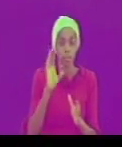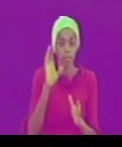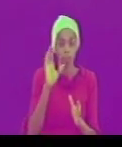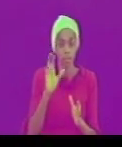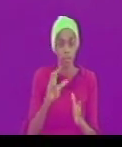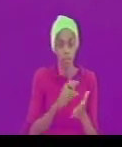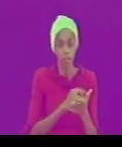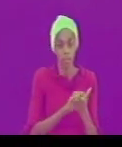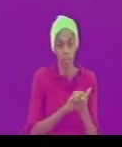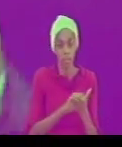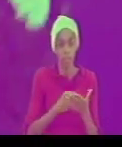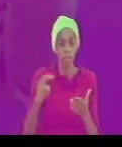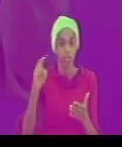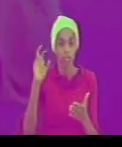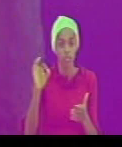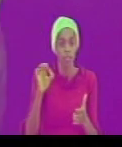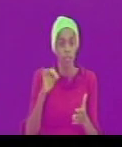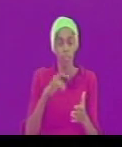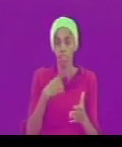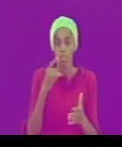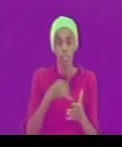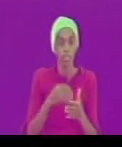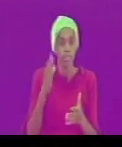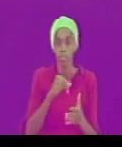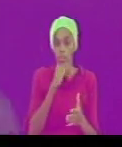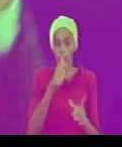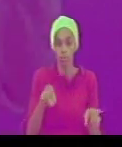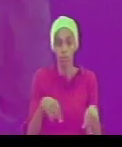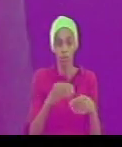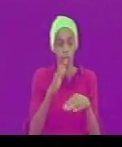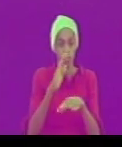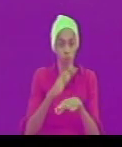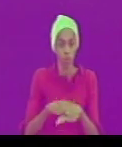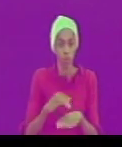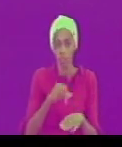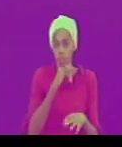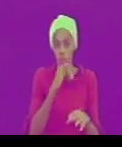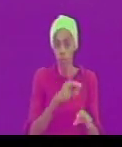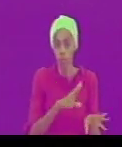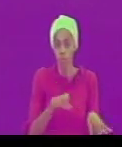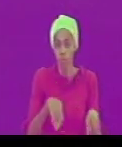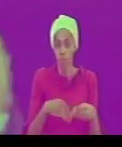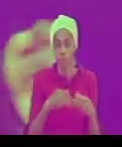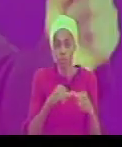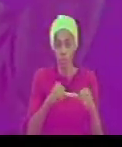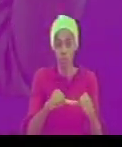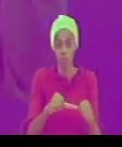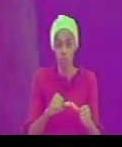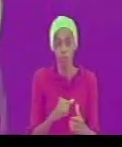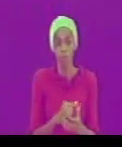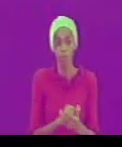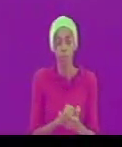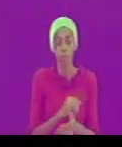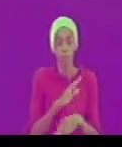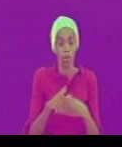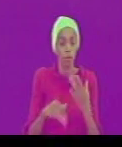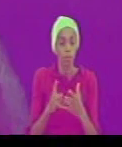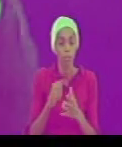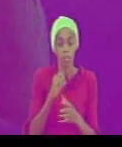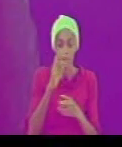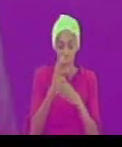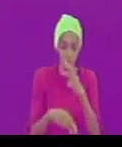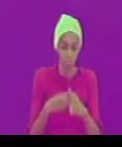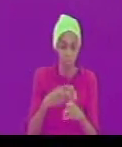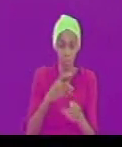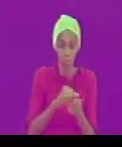further. All these, the global disasters shall proceed no further. Global pandemic shall proceed